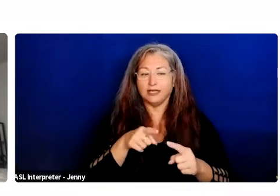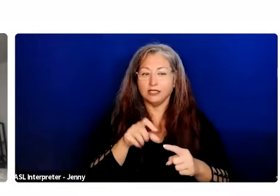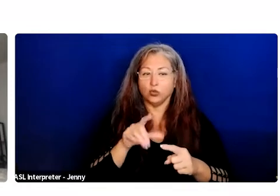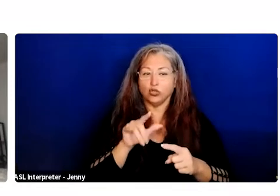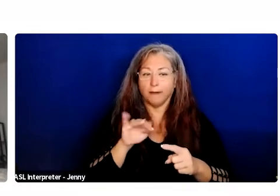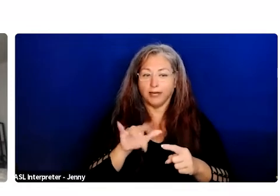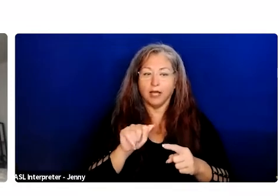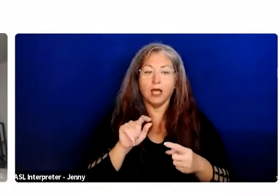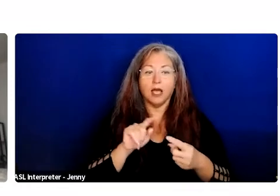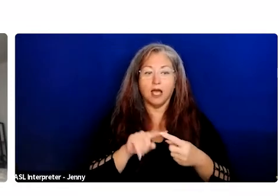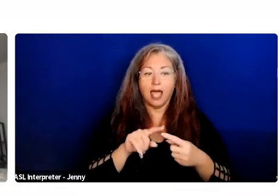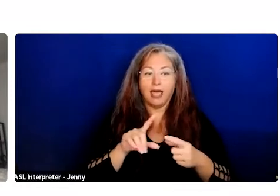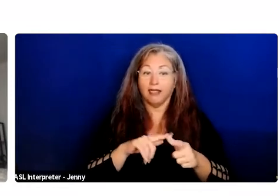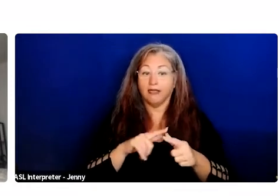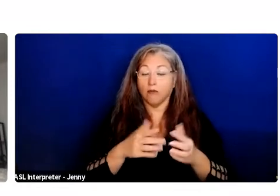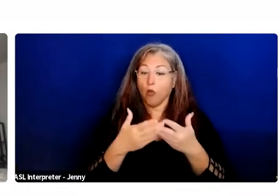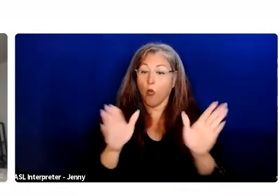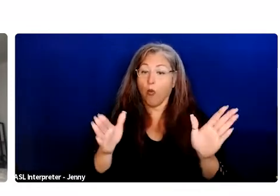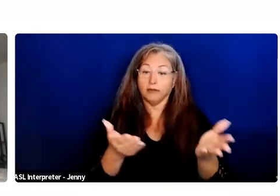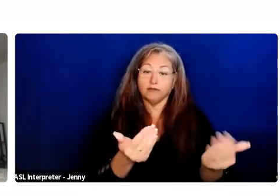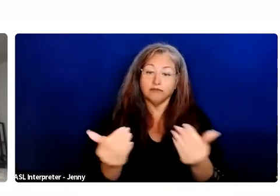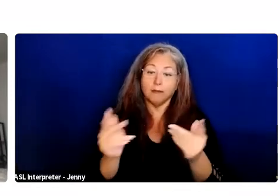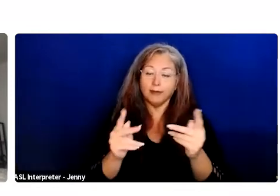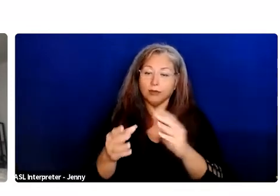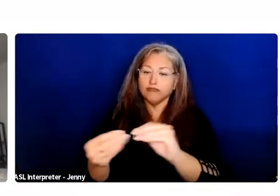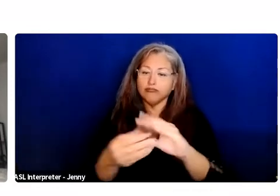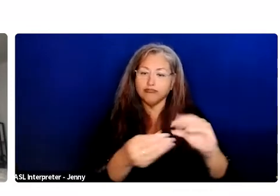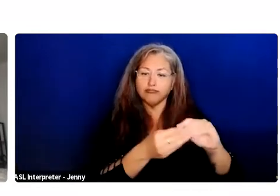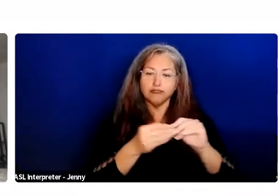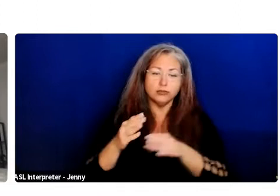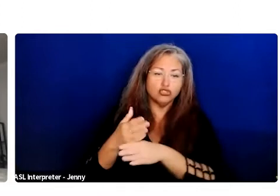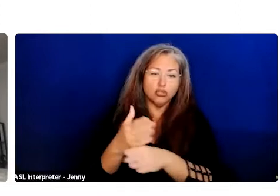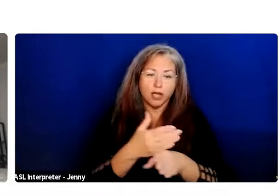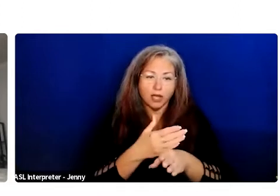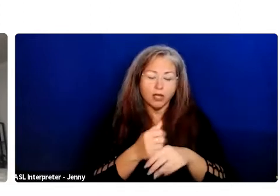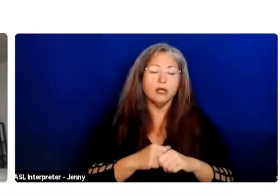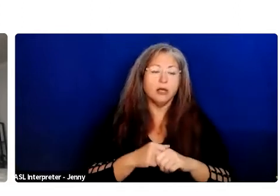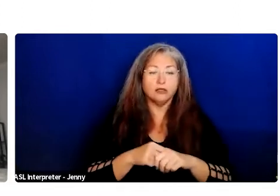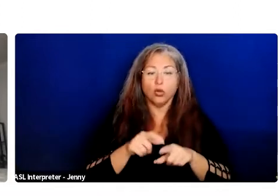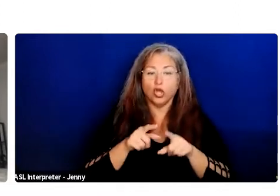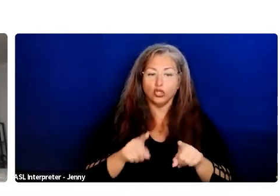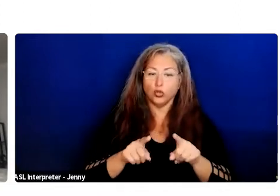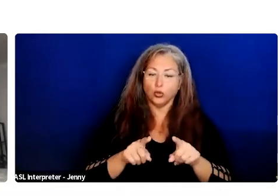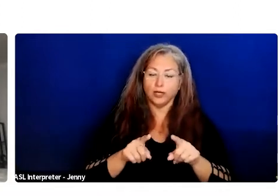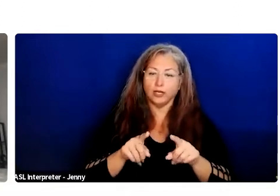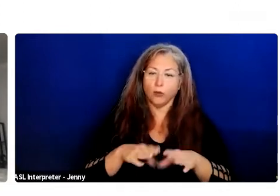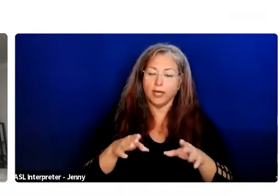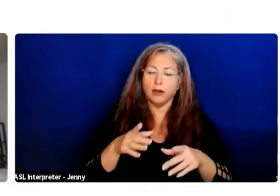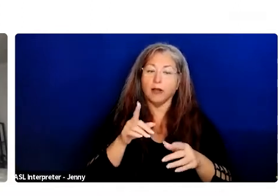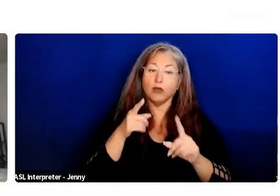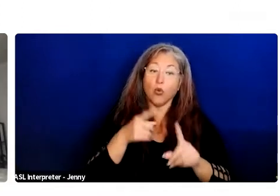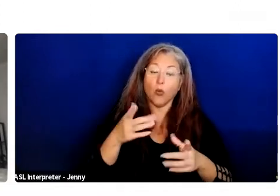my hope is to open up the floor to do some narrative sharing. And during that time, I would ask that you raise your